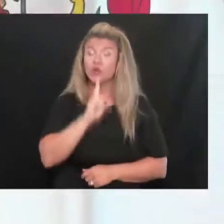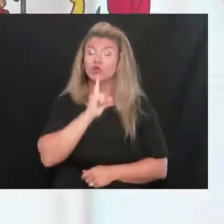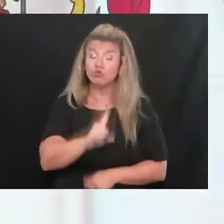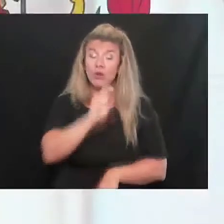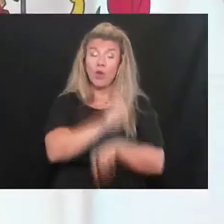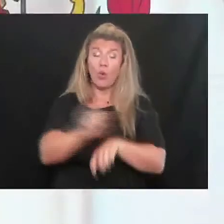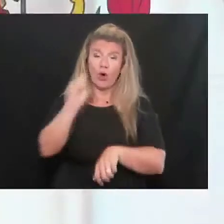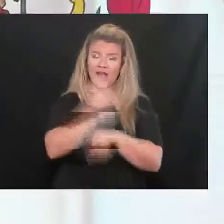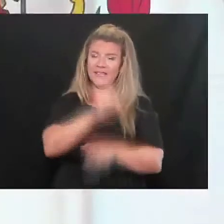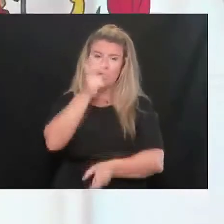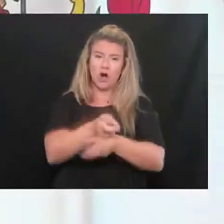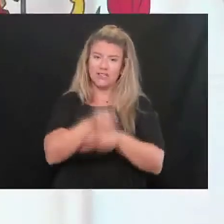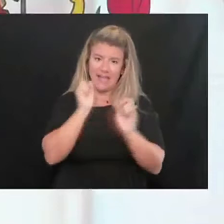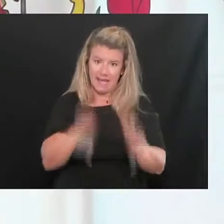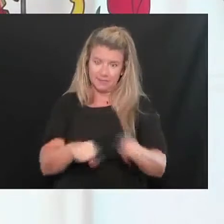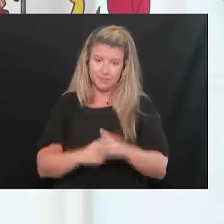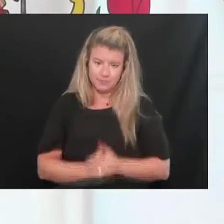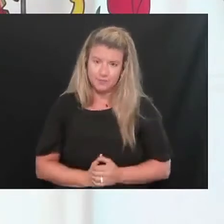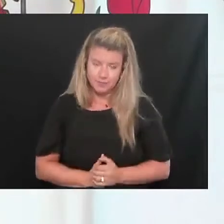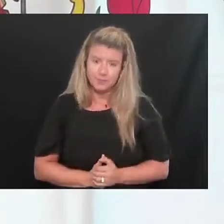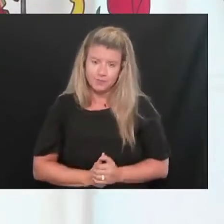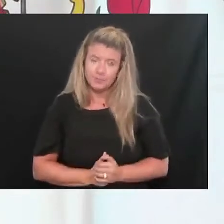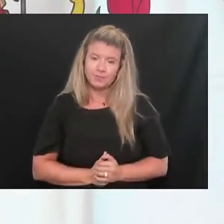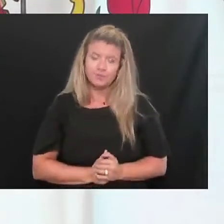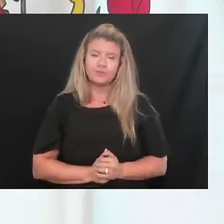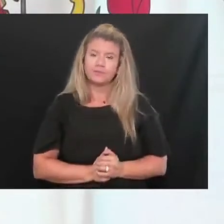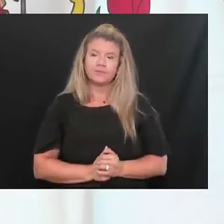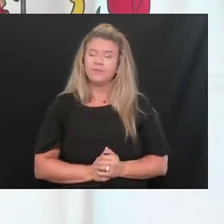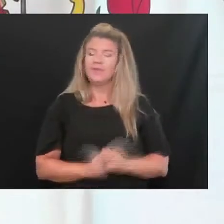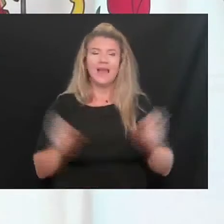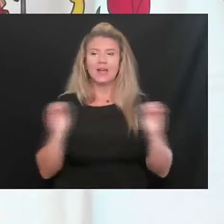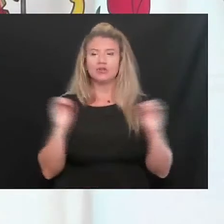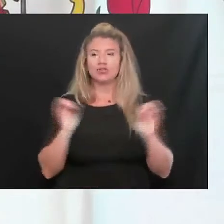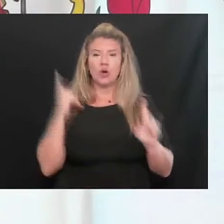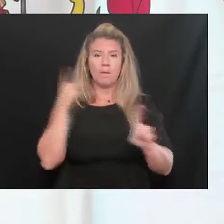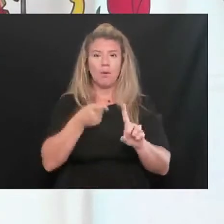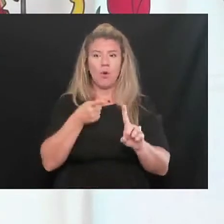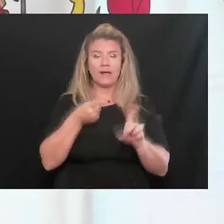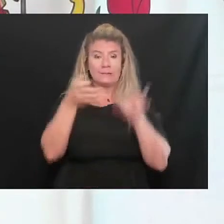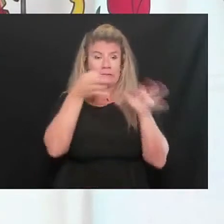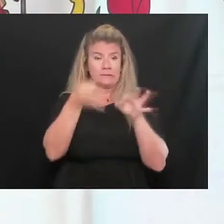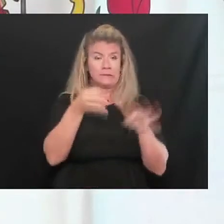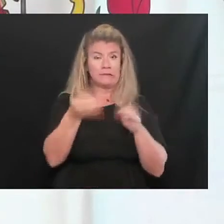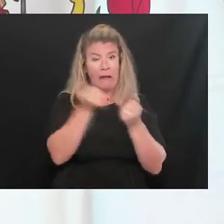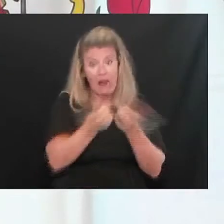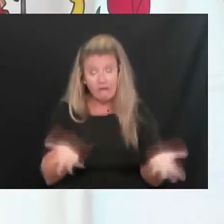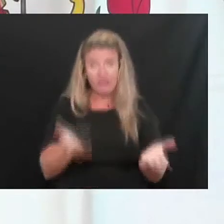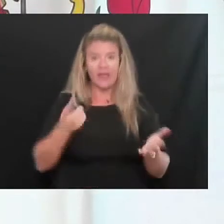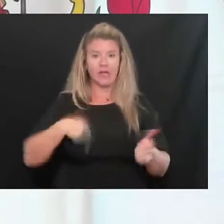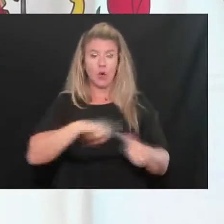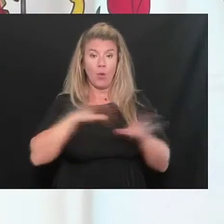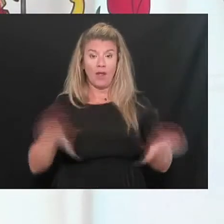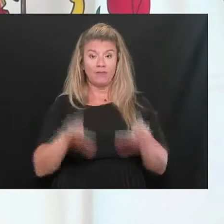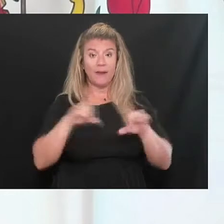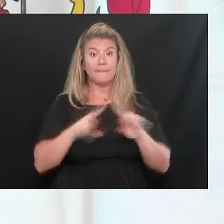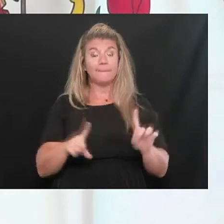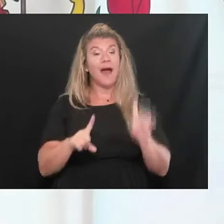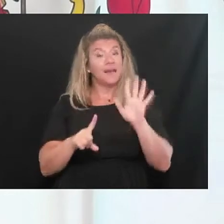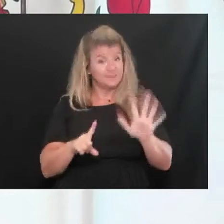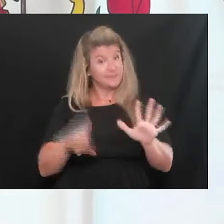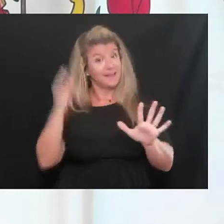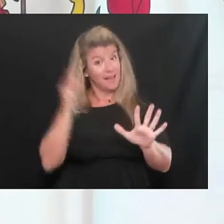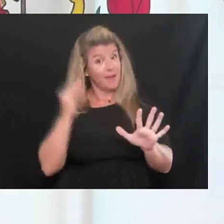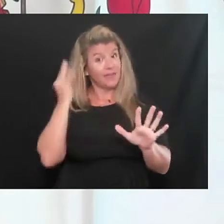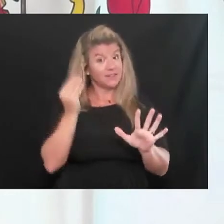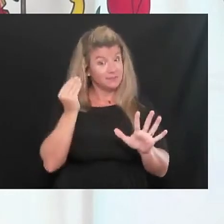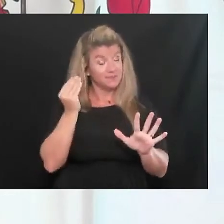hard as they possibly can. You know, David, there's no point in going through every play-by-play, but now just think about this.